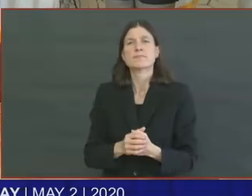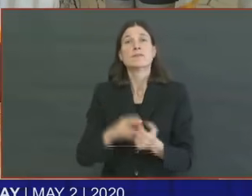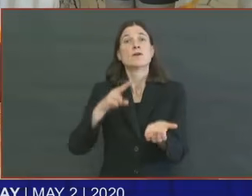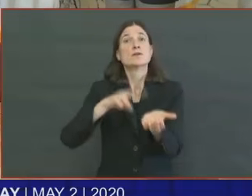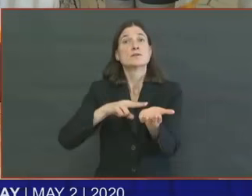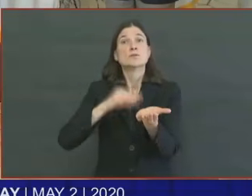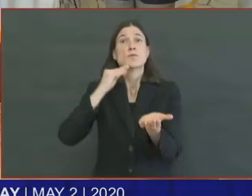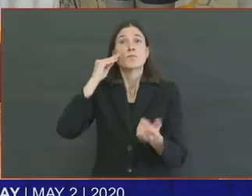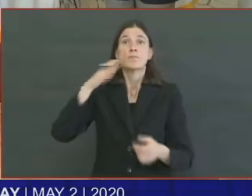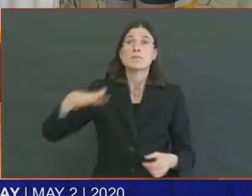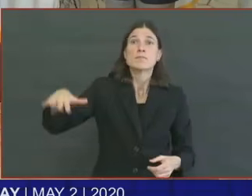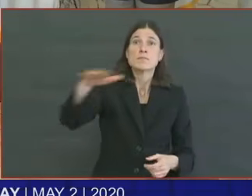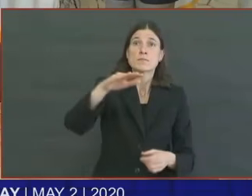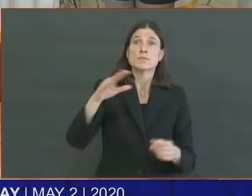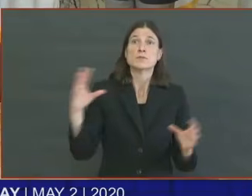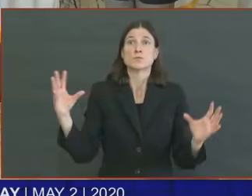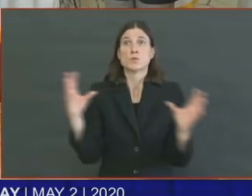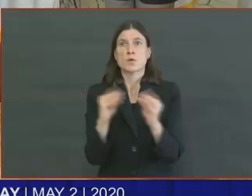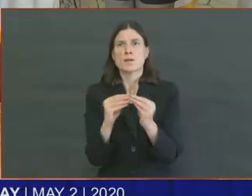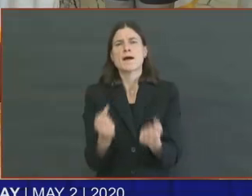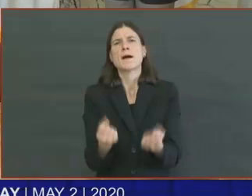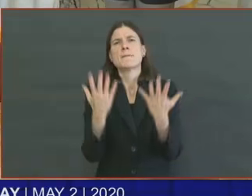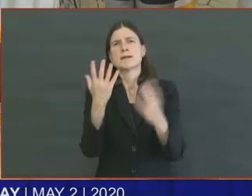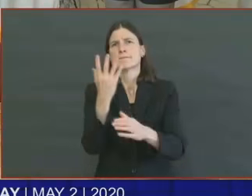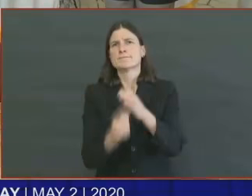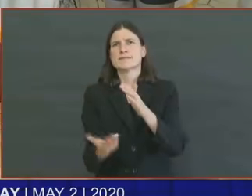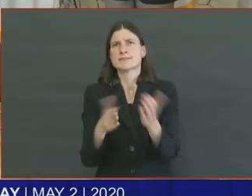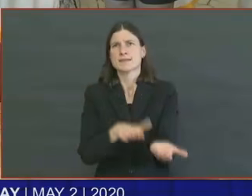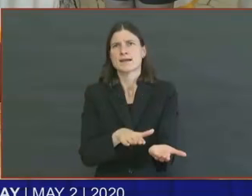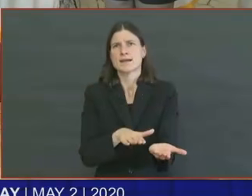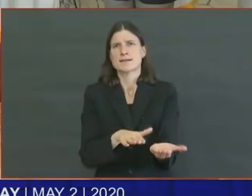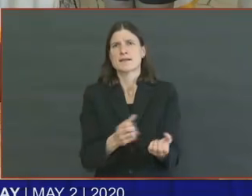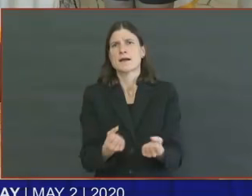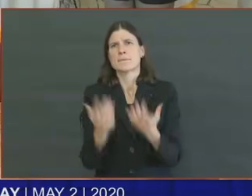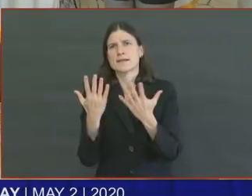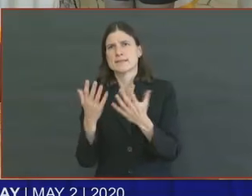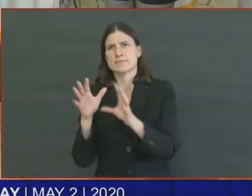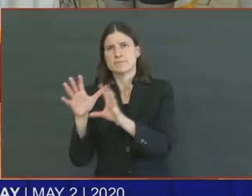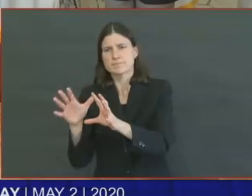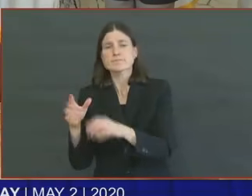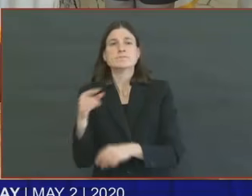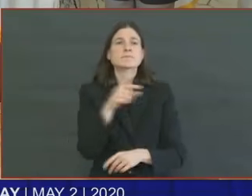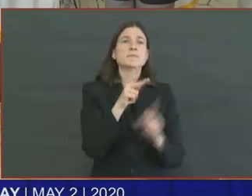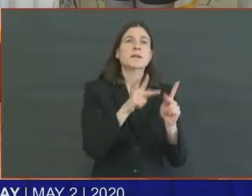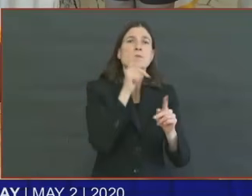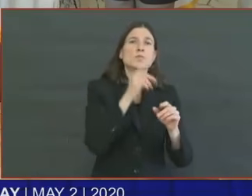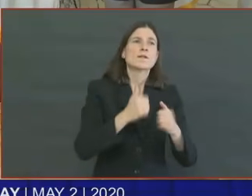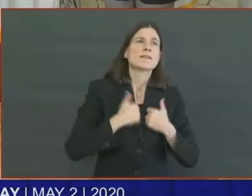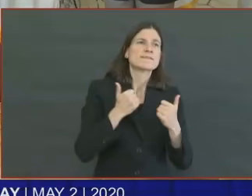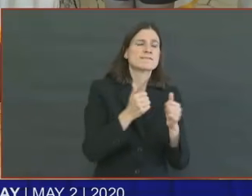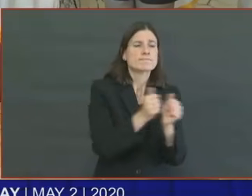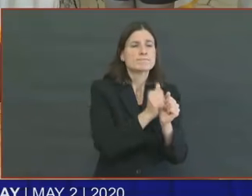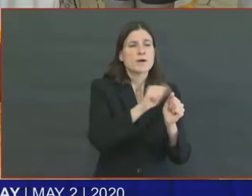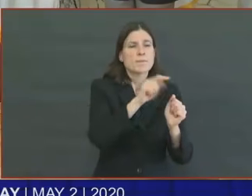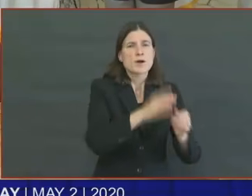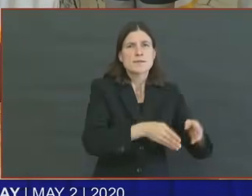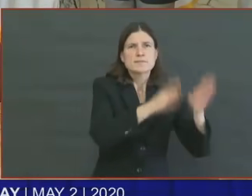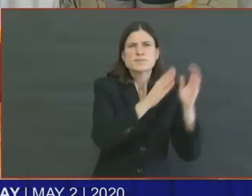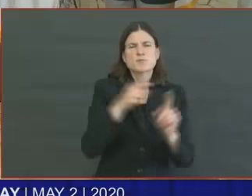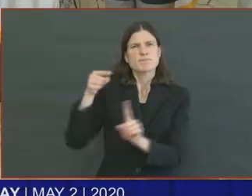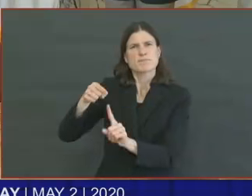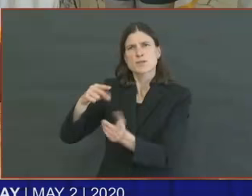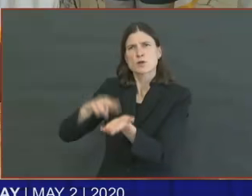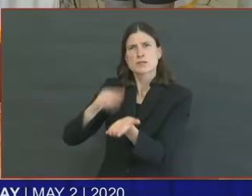congregate settings of all 296 fatalities to date? Yes, I do have that